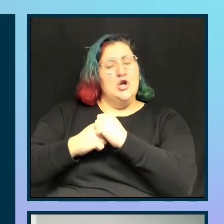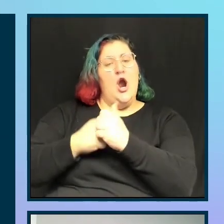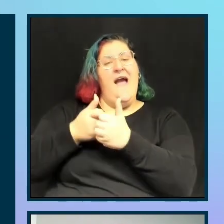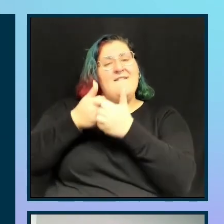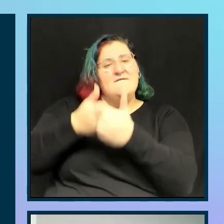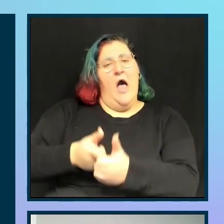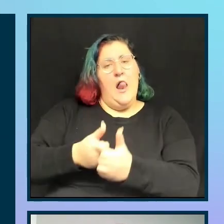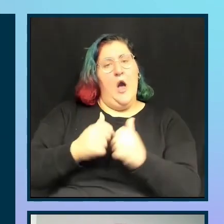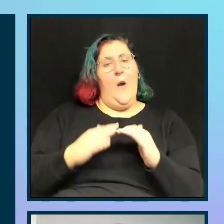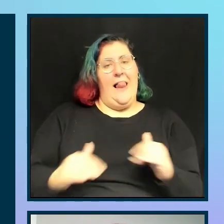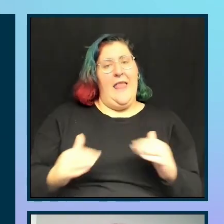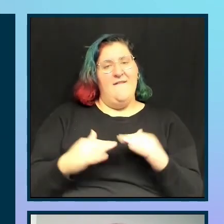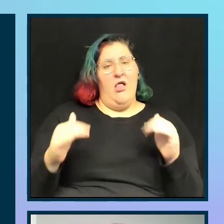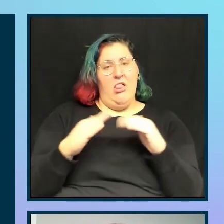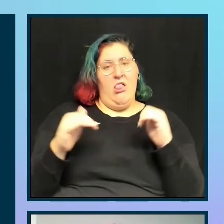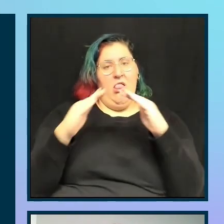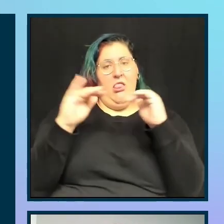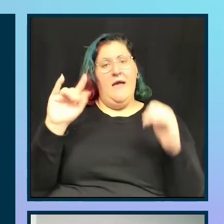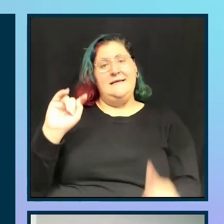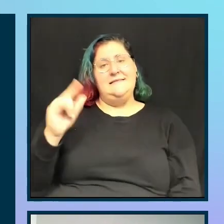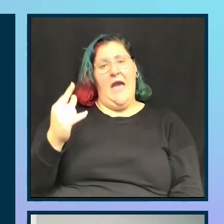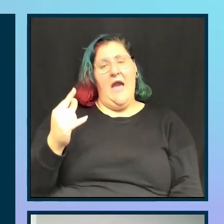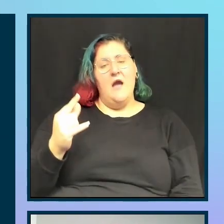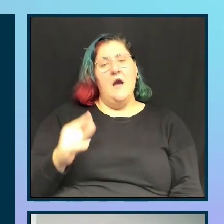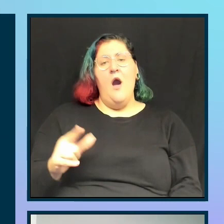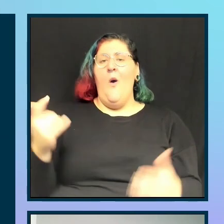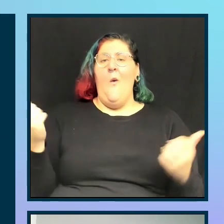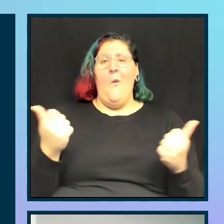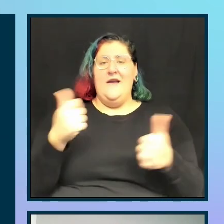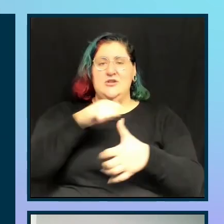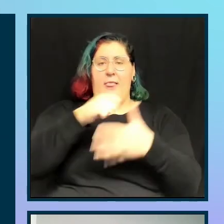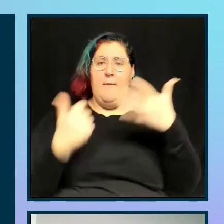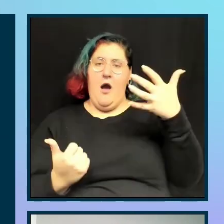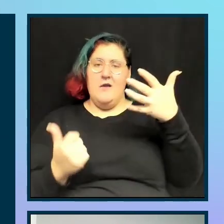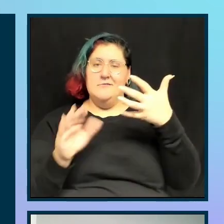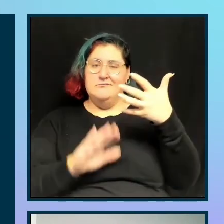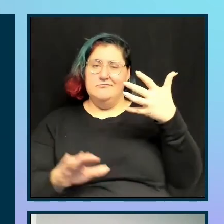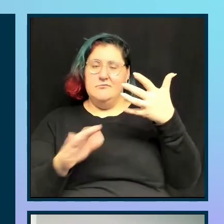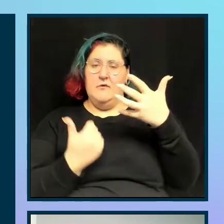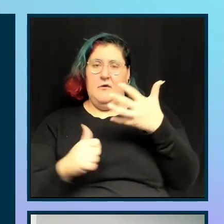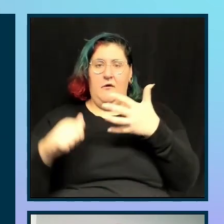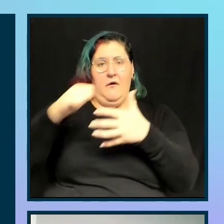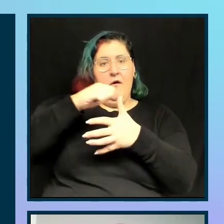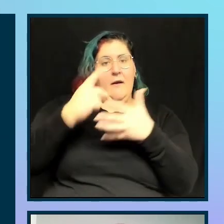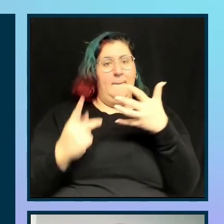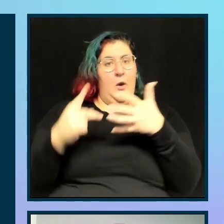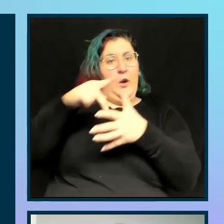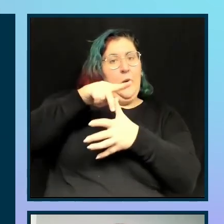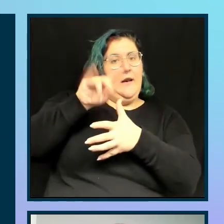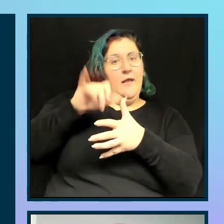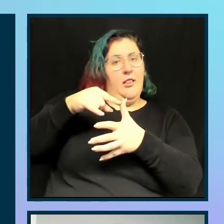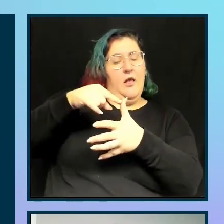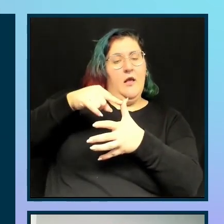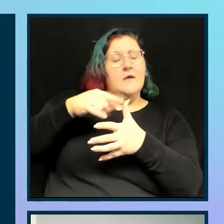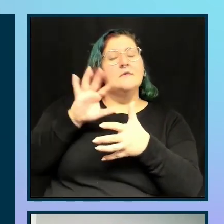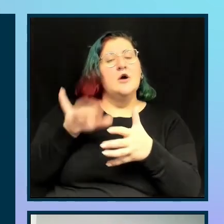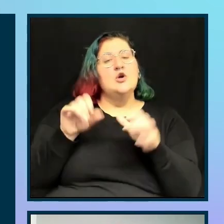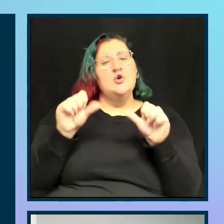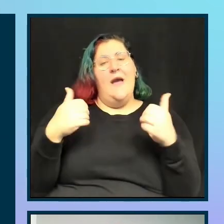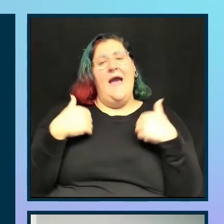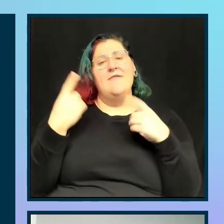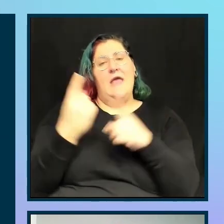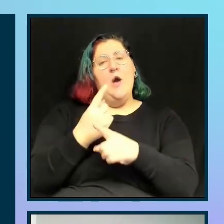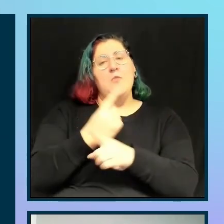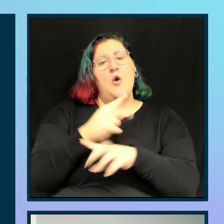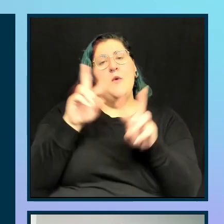tagging for different heading levels to make sure that you have appropriate nesting that's going to be occurring within the document, and